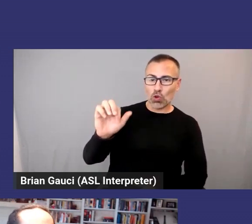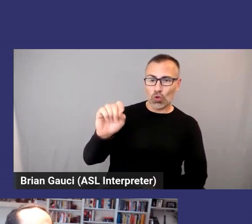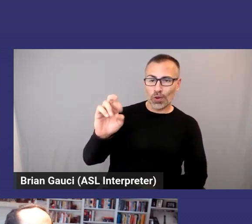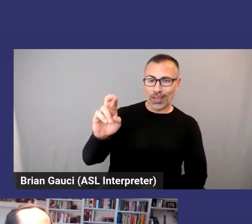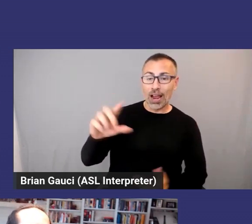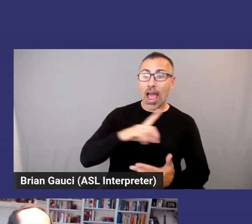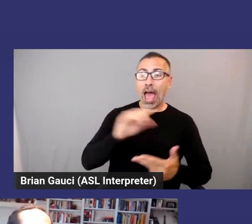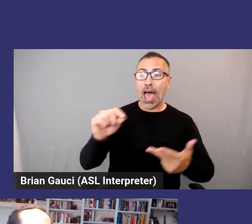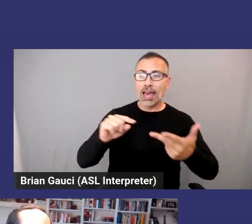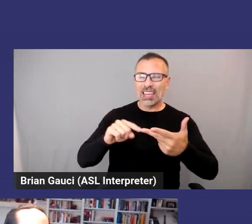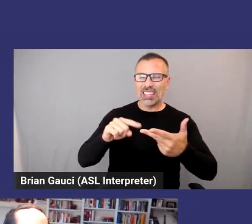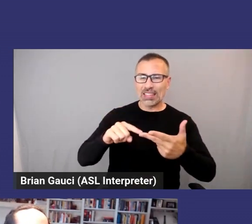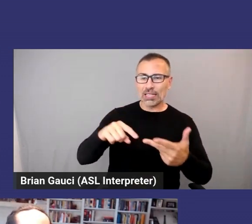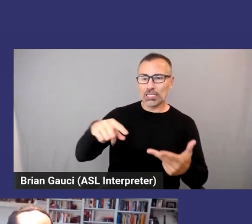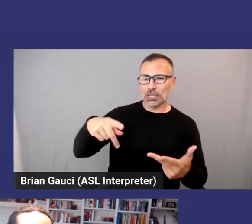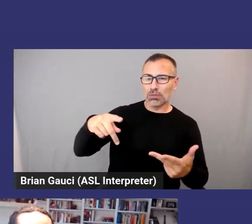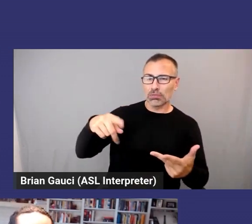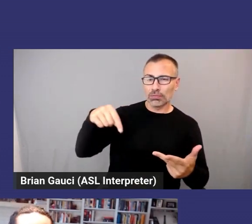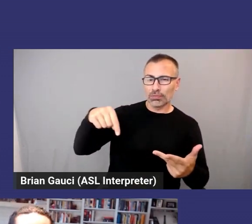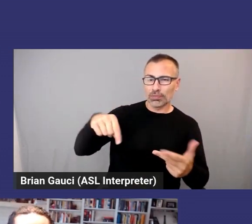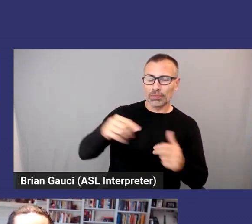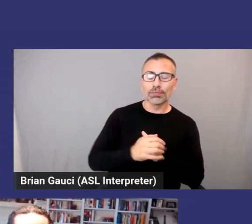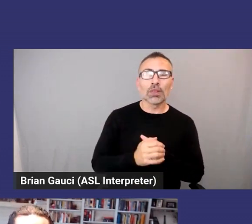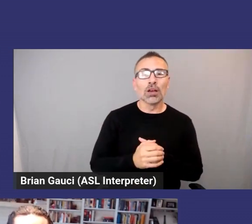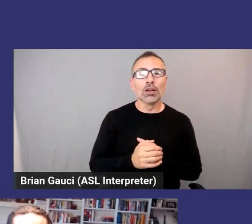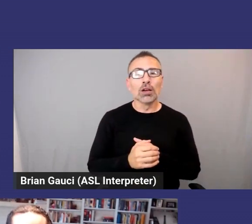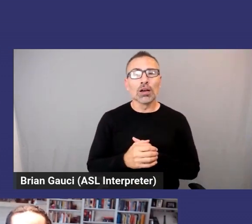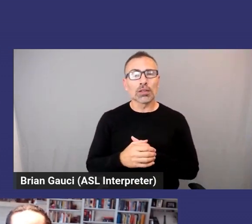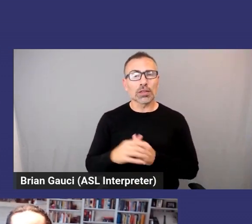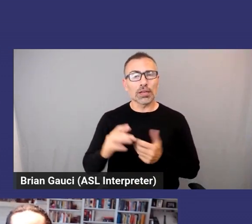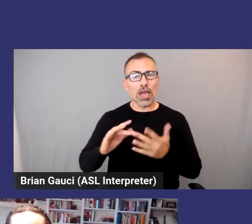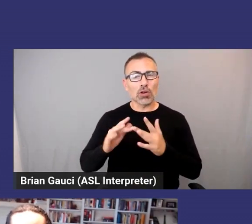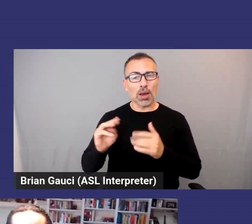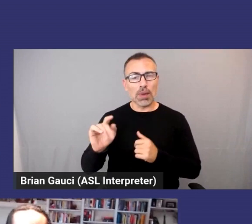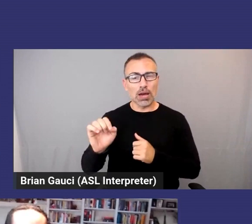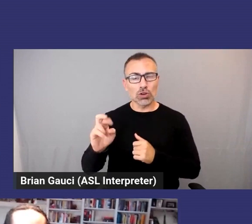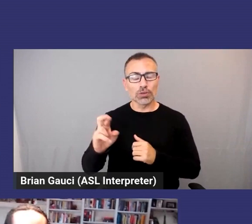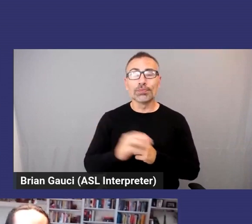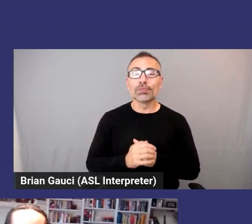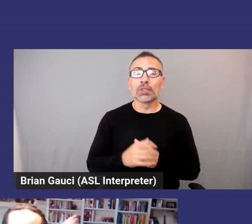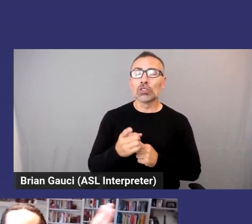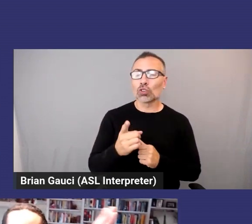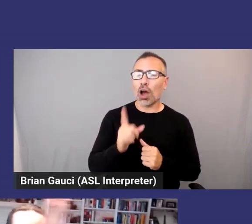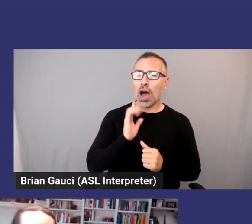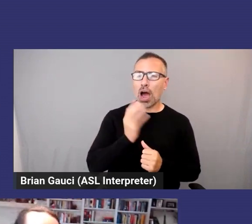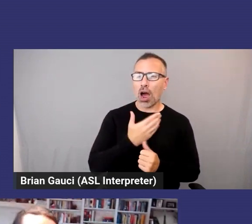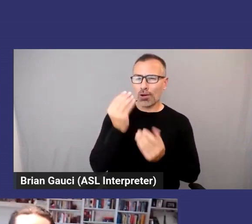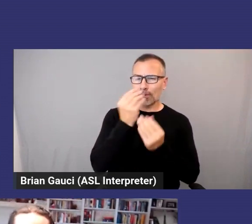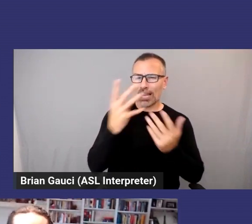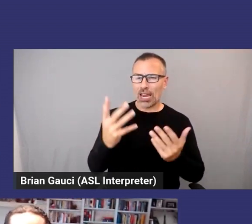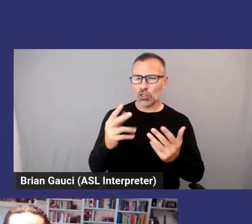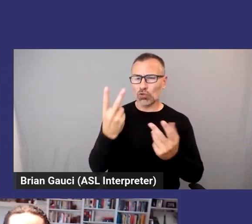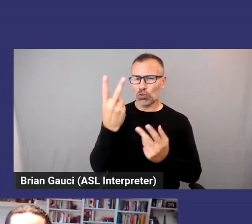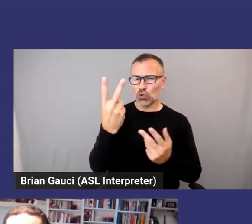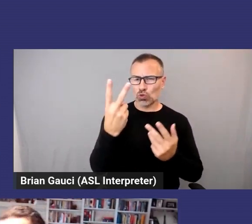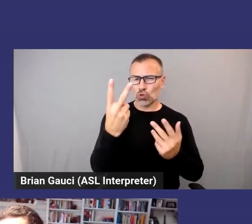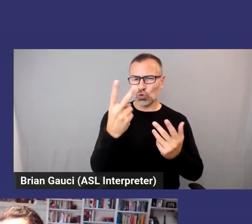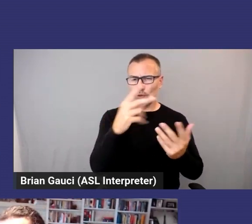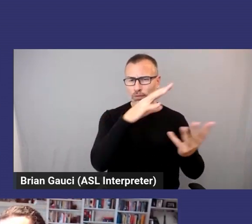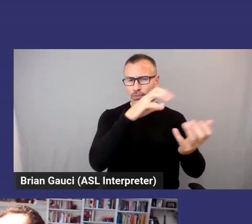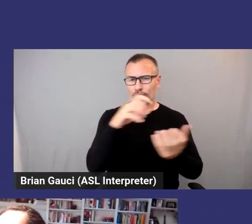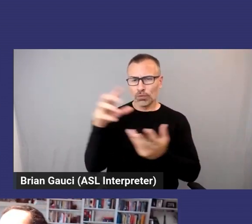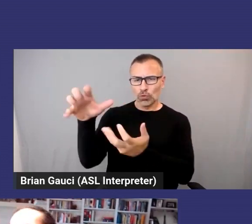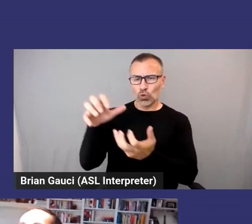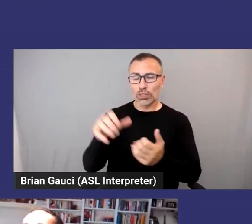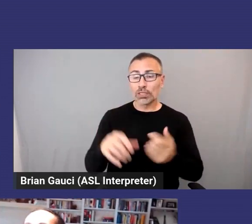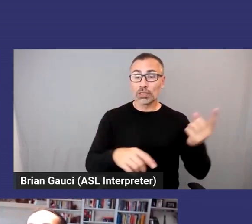data mainly comes from two sources. Within AWS, we're probing the internet. We're